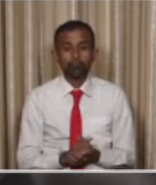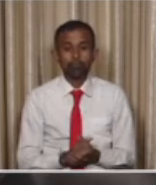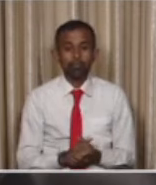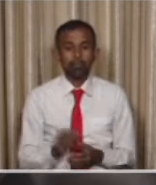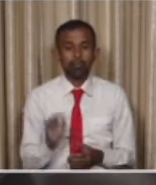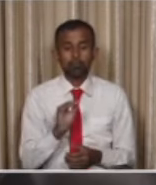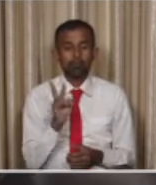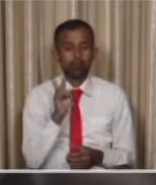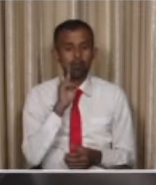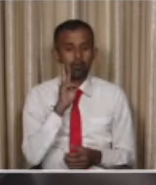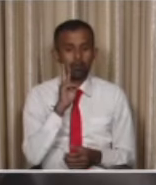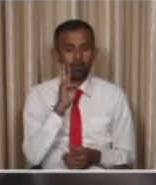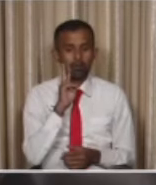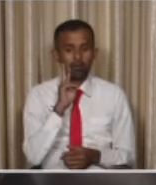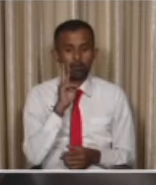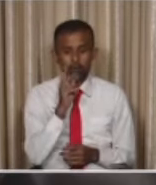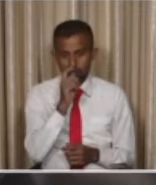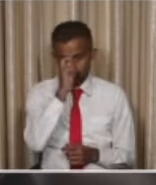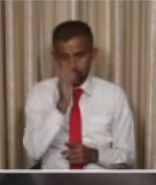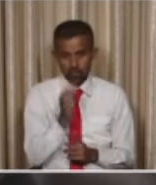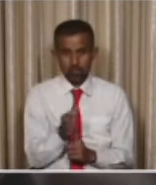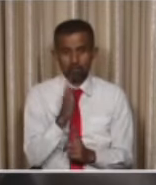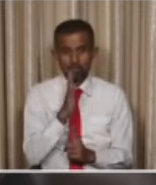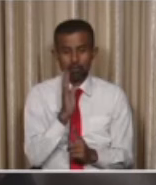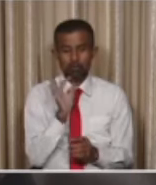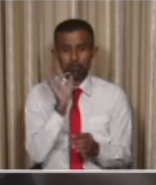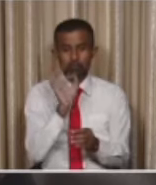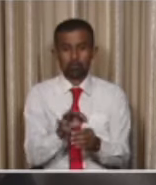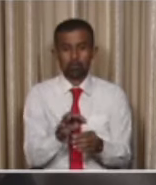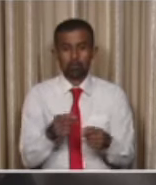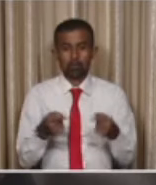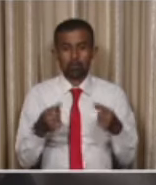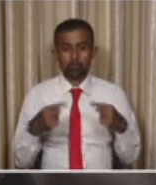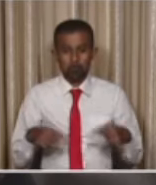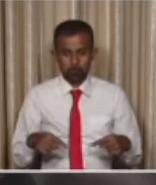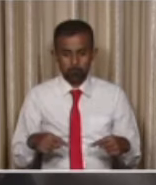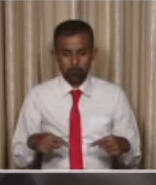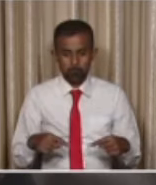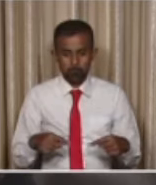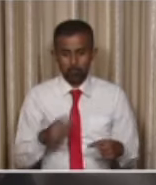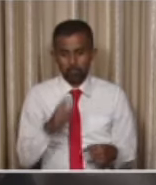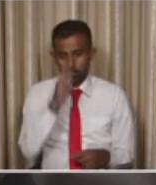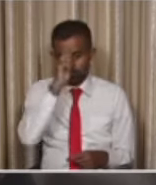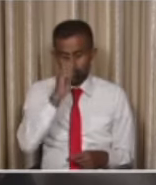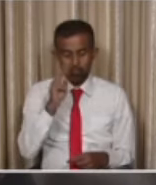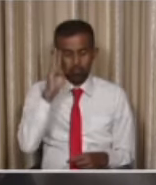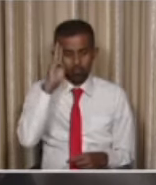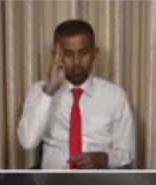and promised that several provisions of the